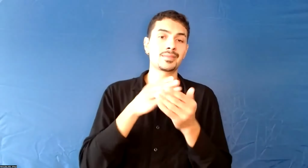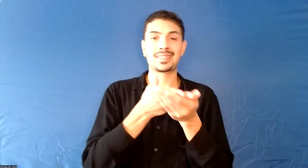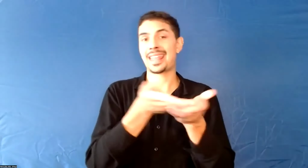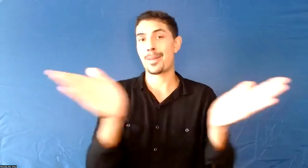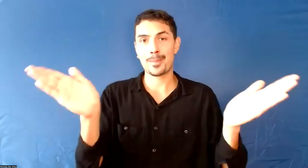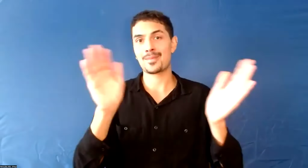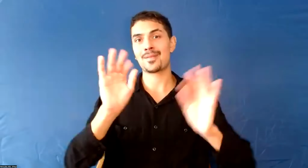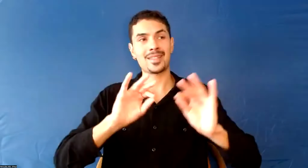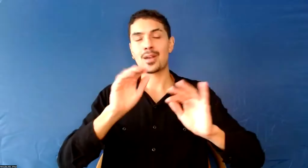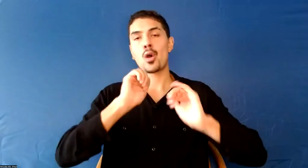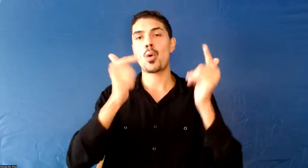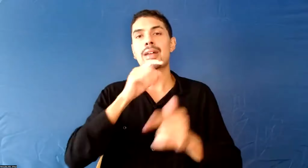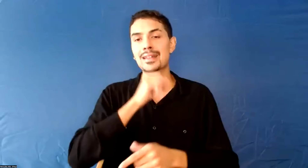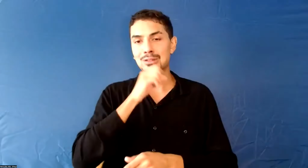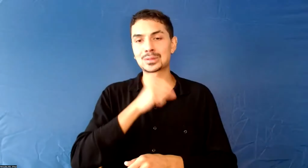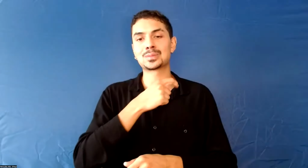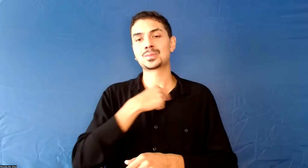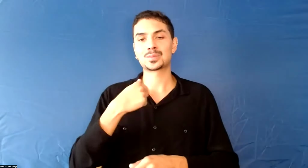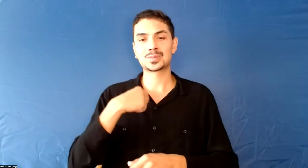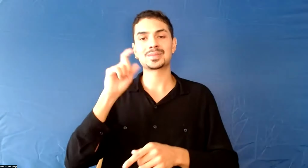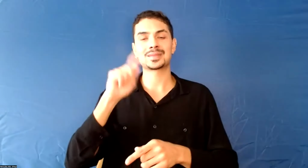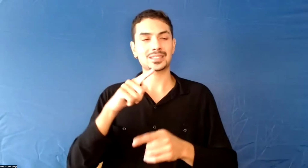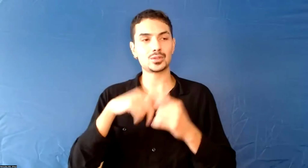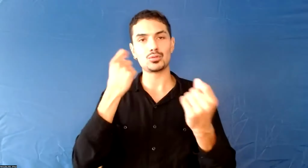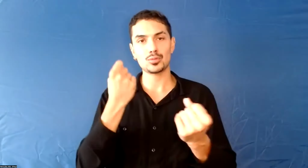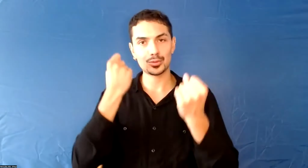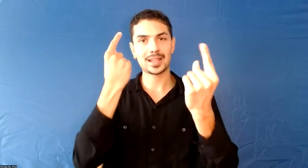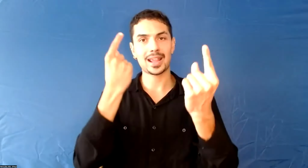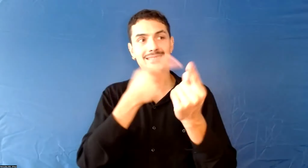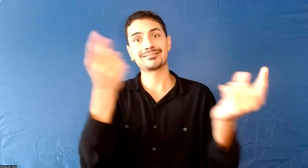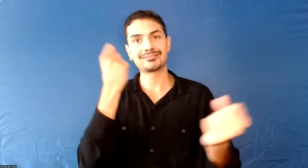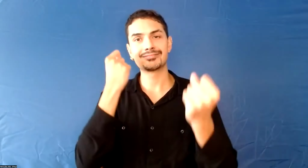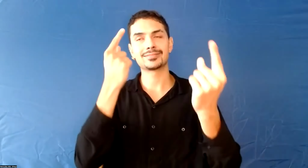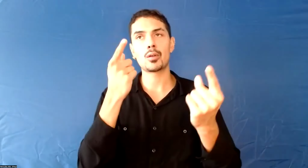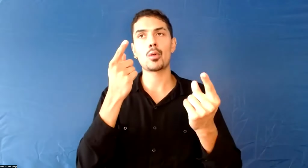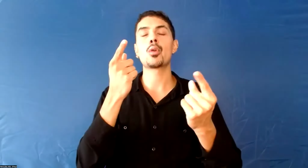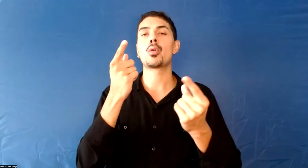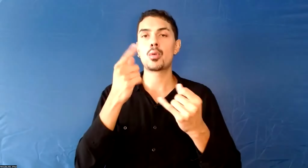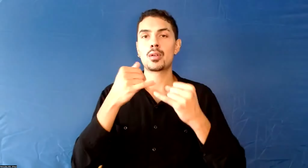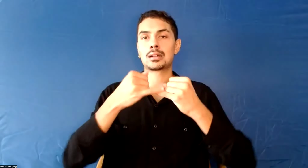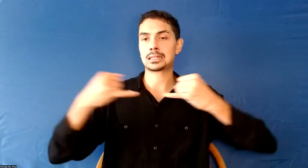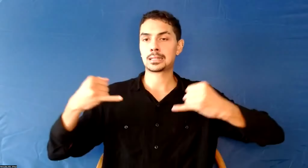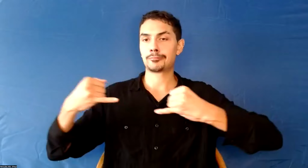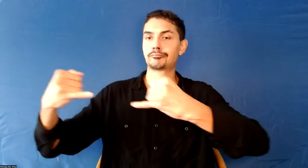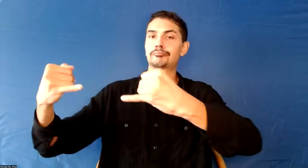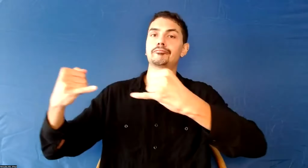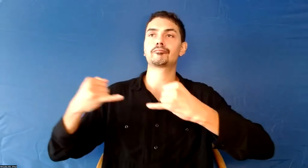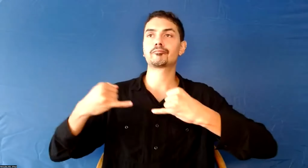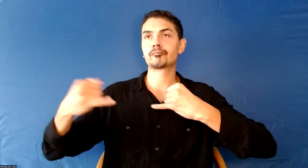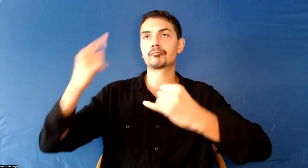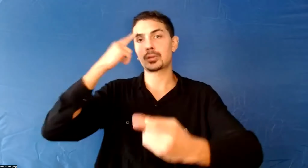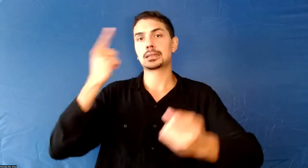ages, that they understand that they can withdraw consent. It draws a line in the sand or in the dirt or a